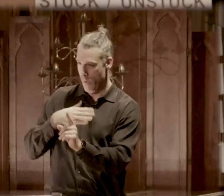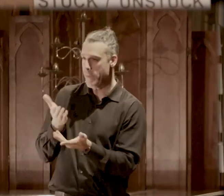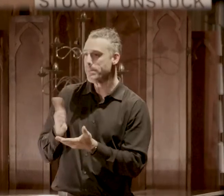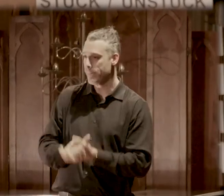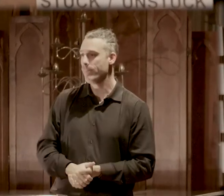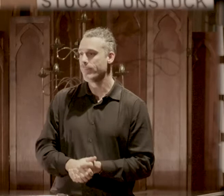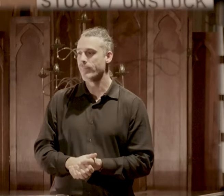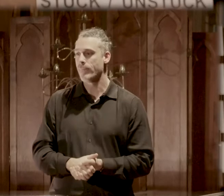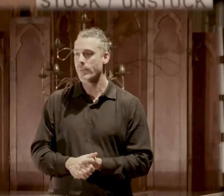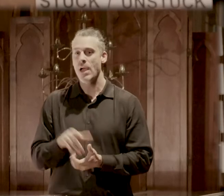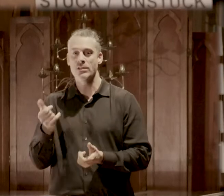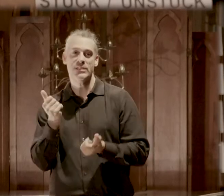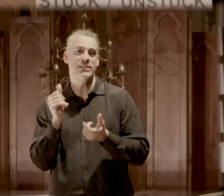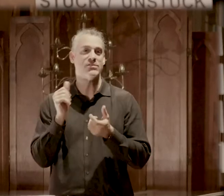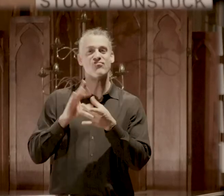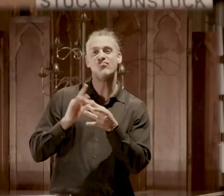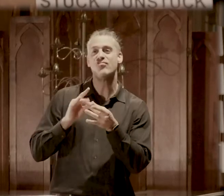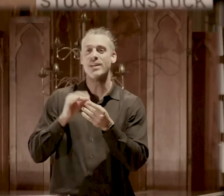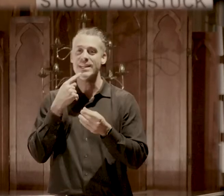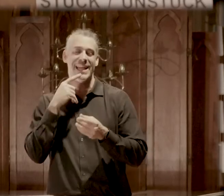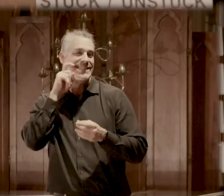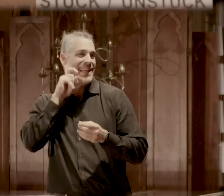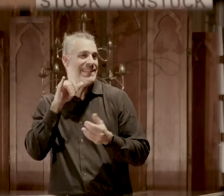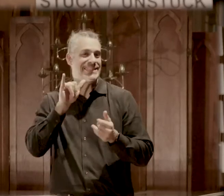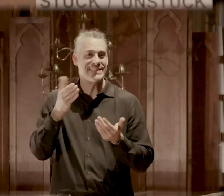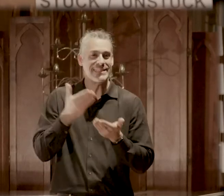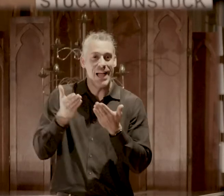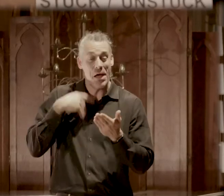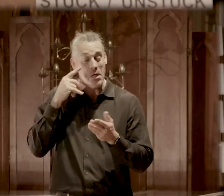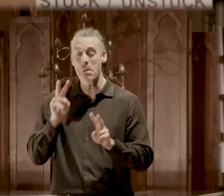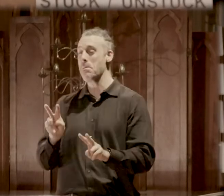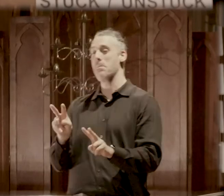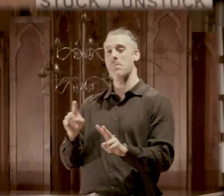lady, and she's saying all this sexy stuff, and it's great. And then...